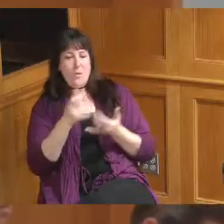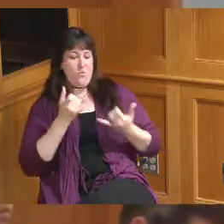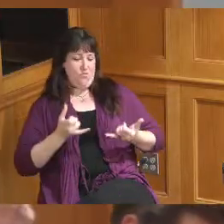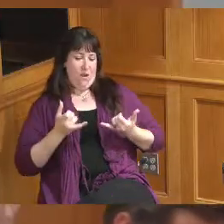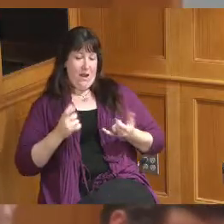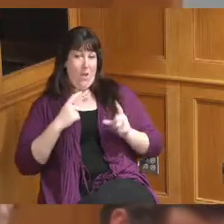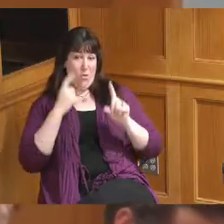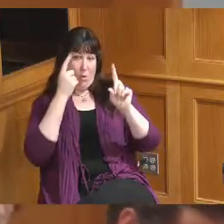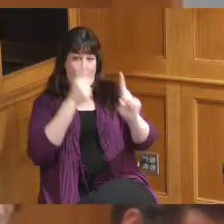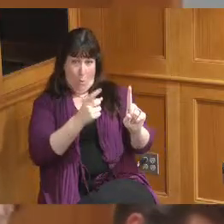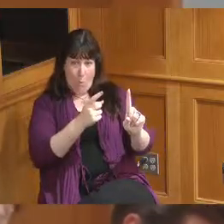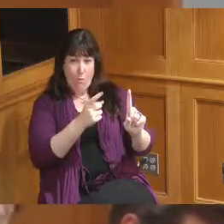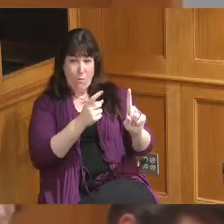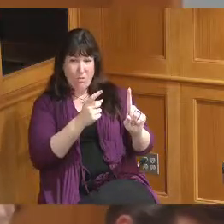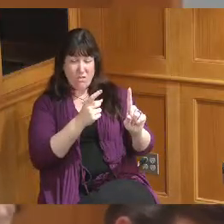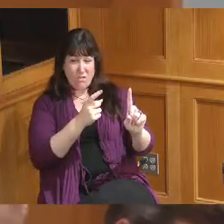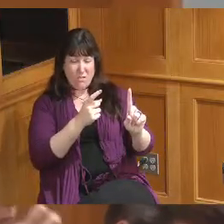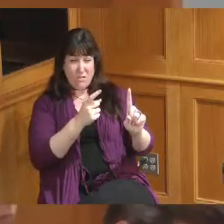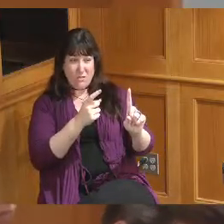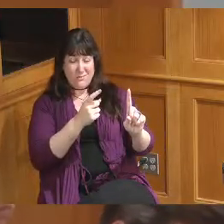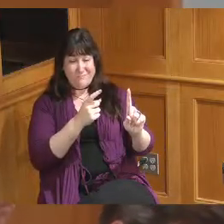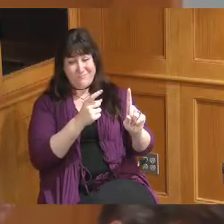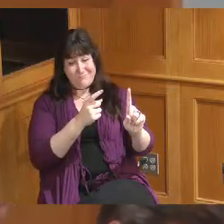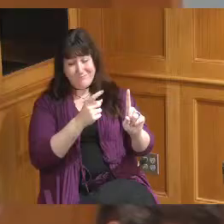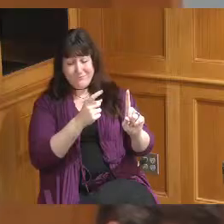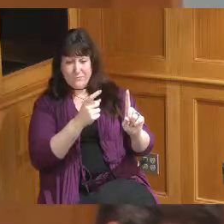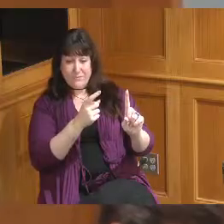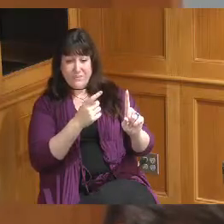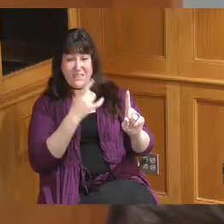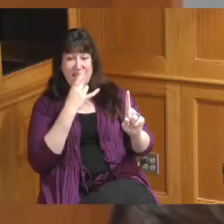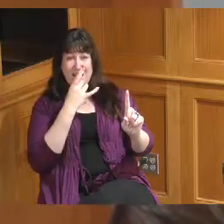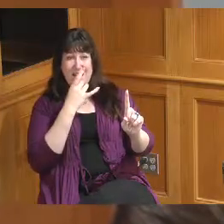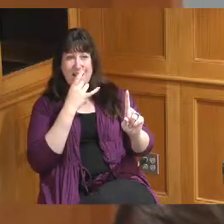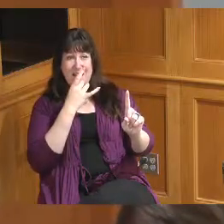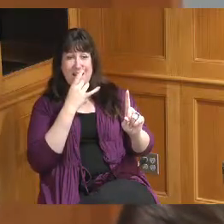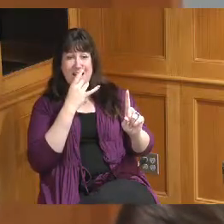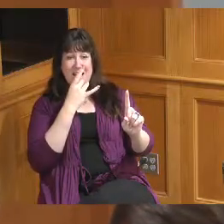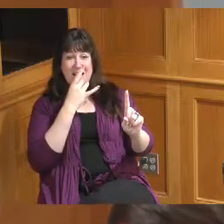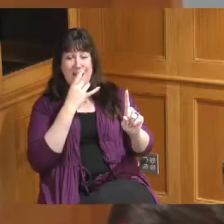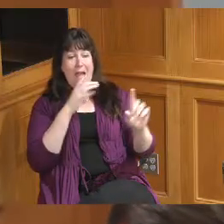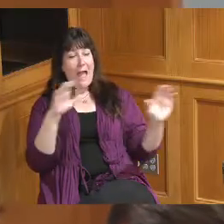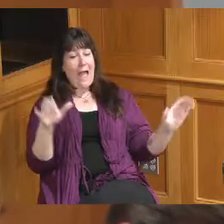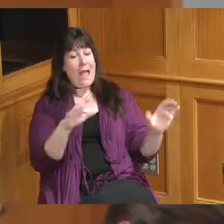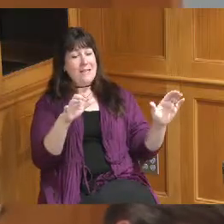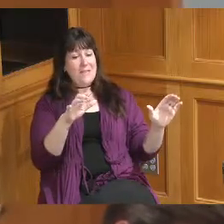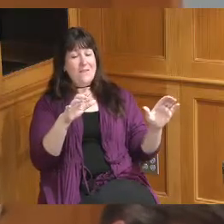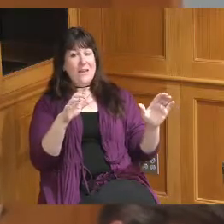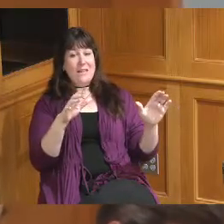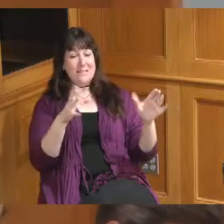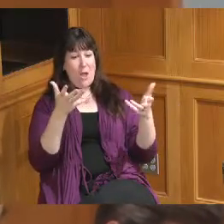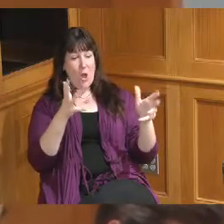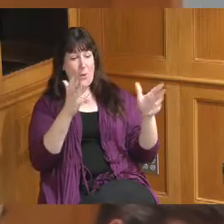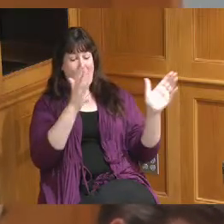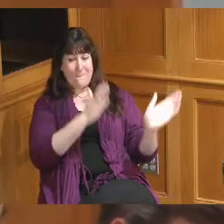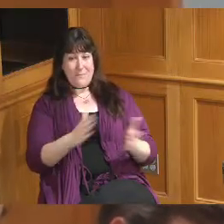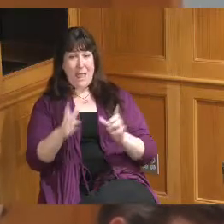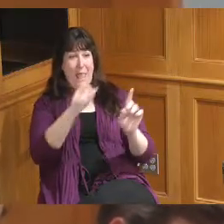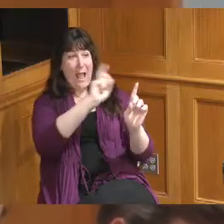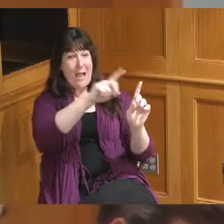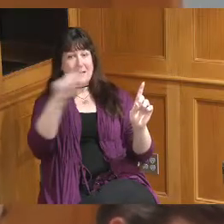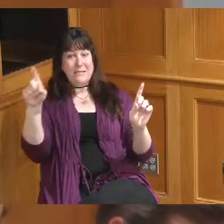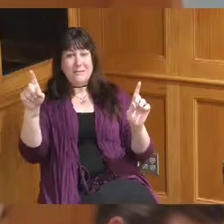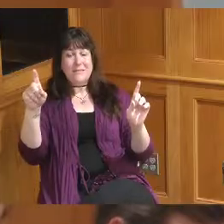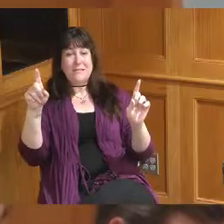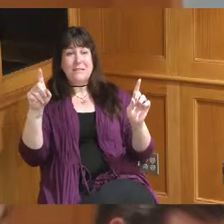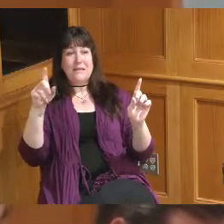the goal is to shine a light on activities that are already being planned in local communities and ensure